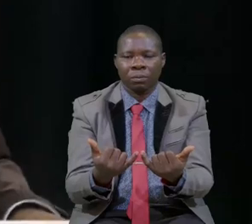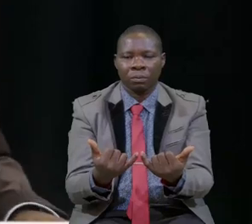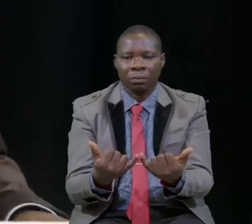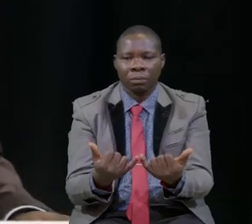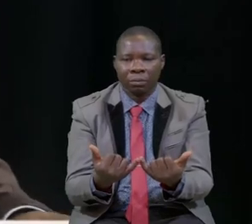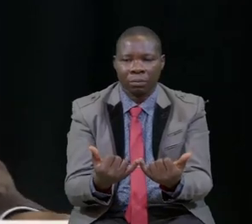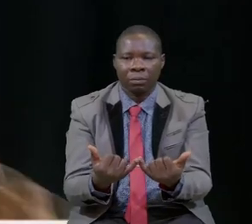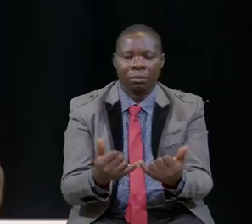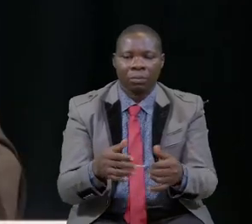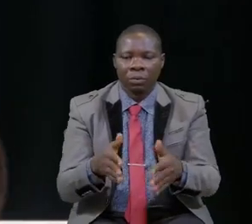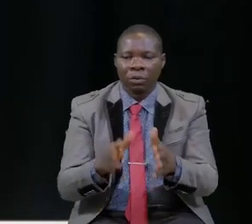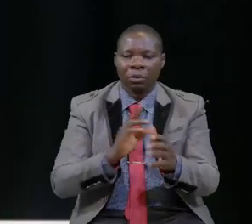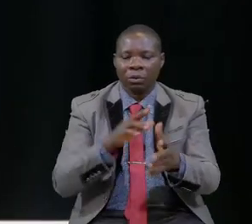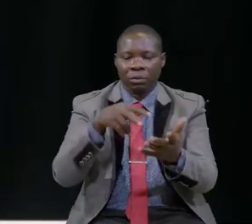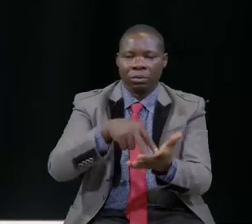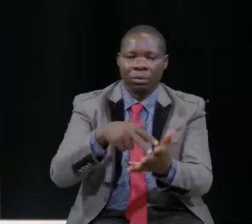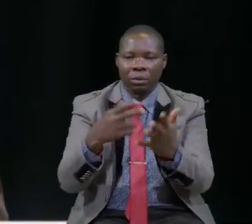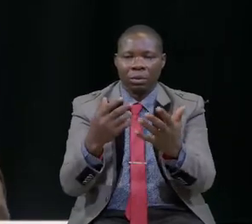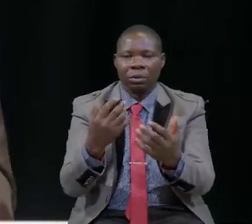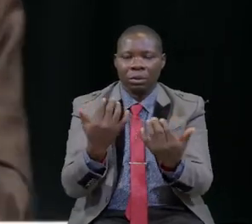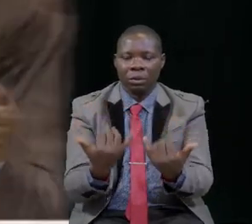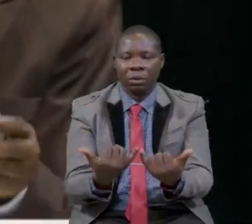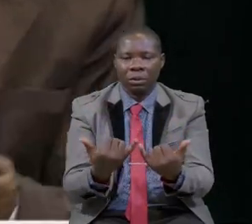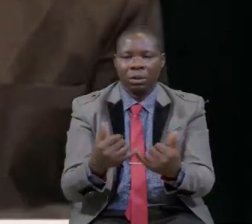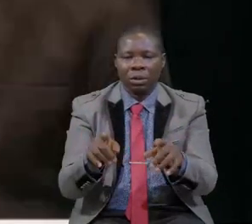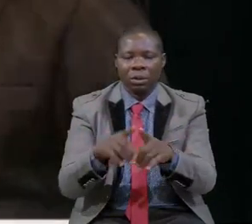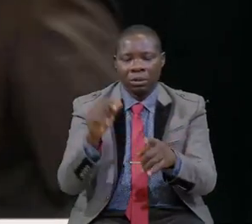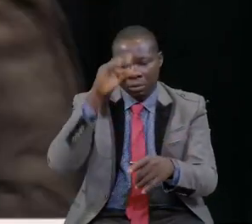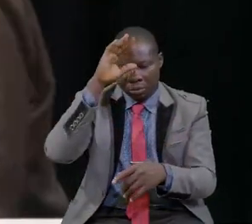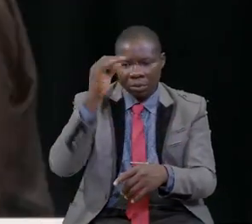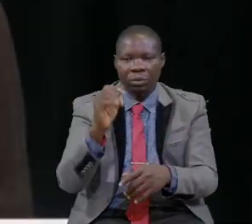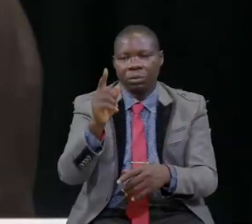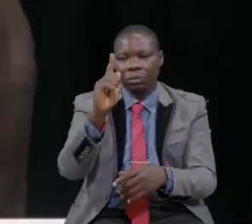Let's rise up now as the man of God comes up now.